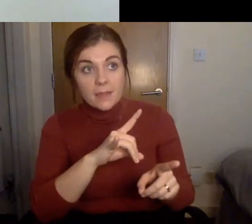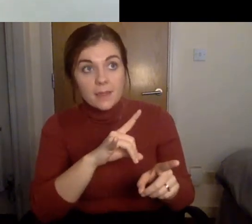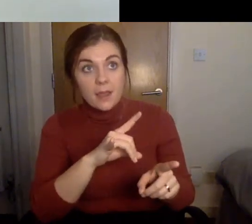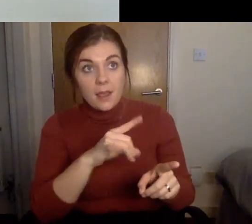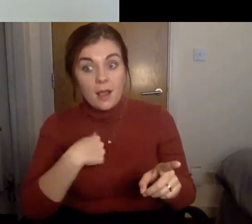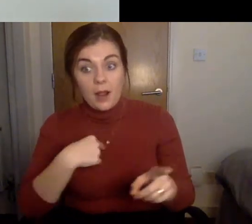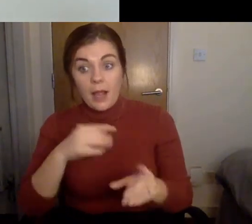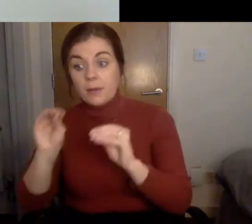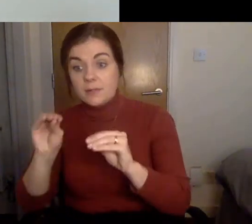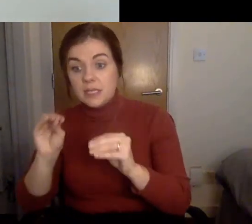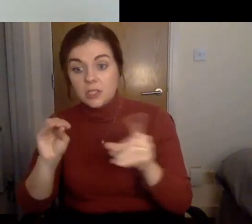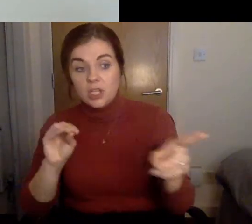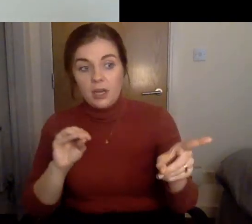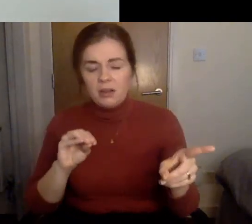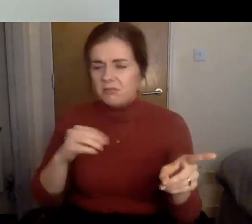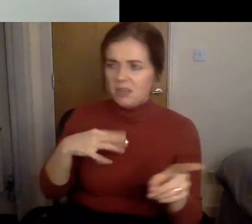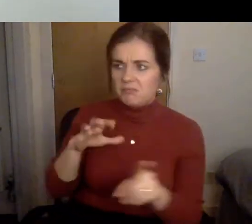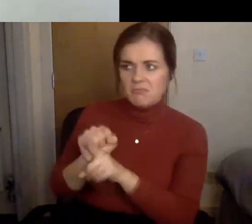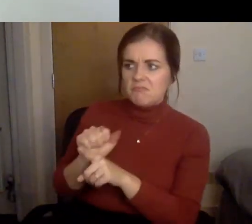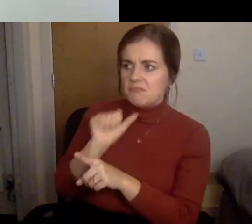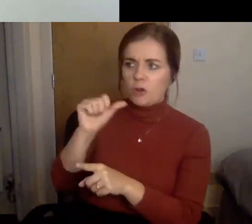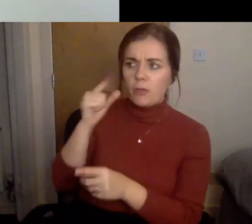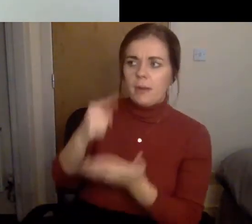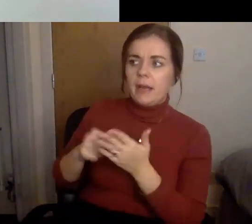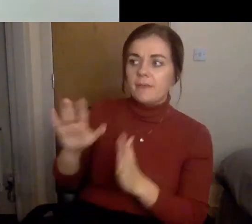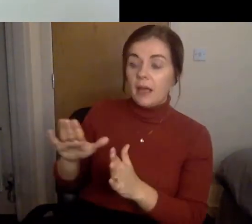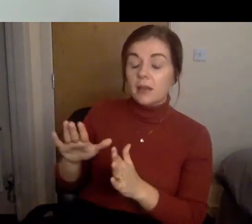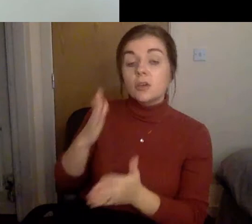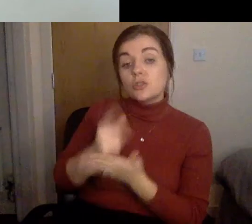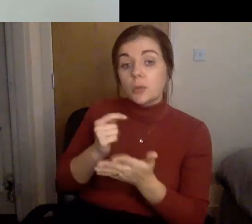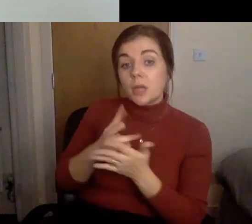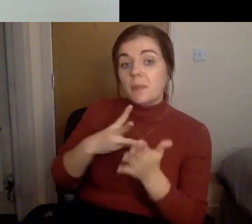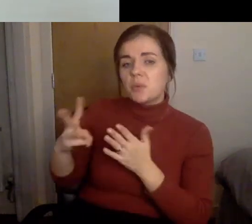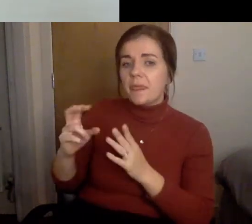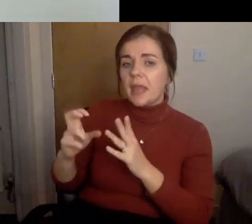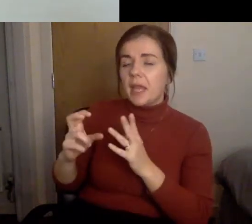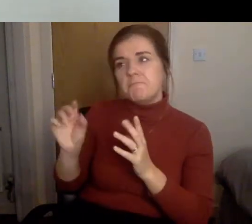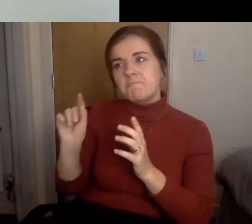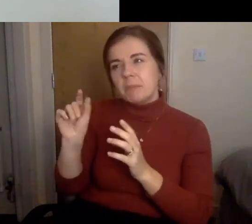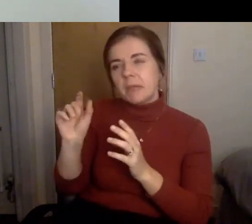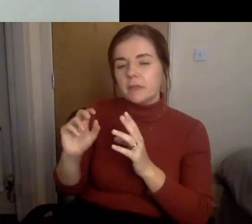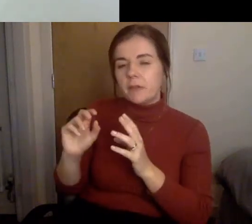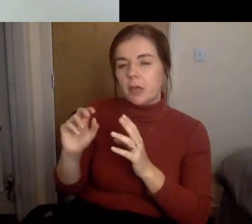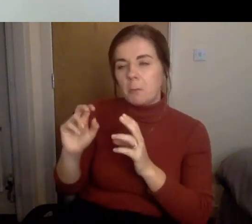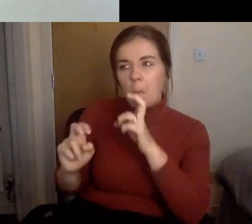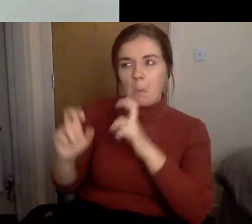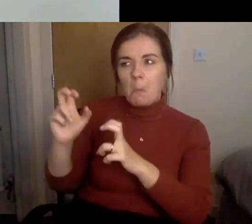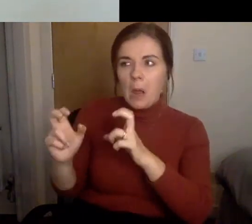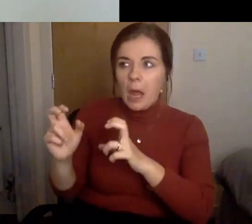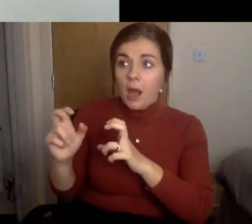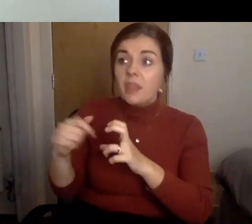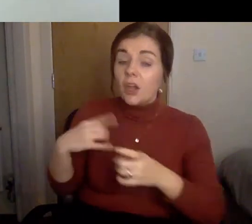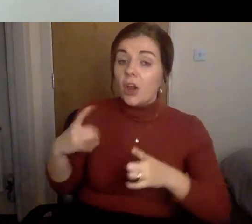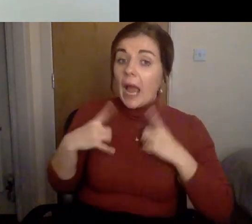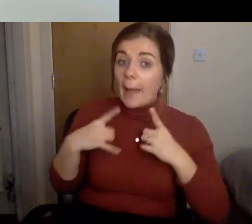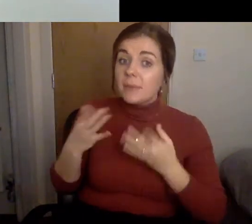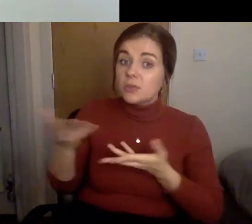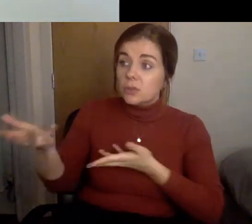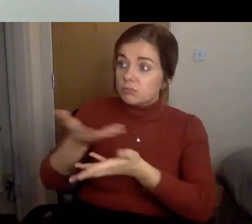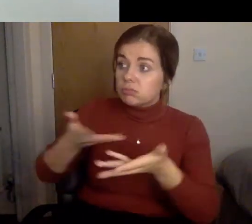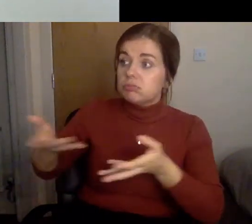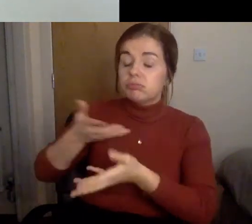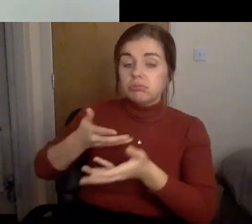on it. And, you know, where they do take me up on it then, and they're happy too, it's a really good